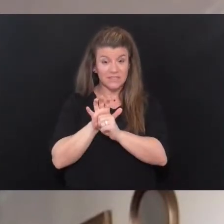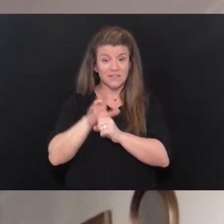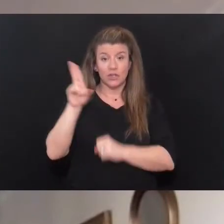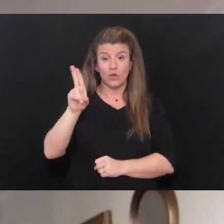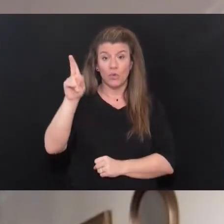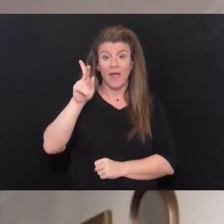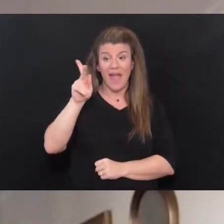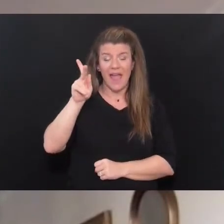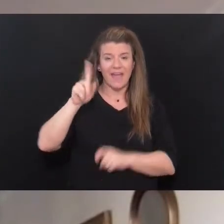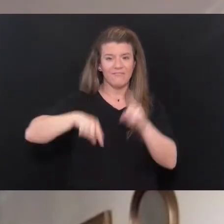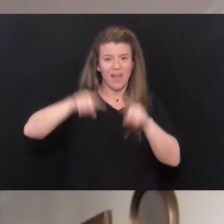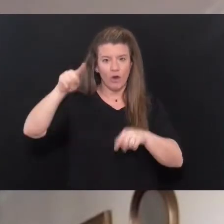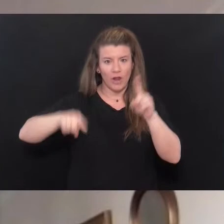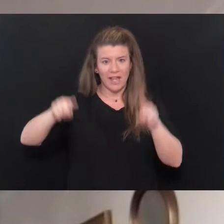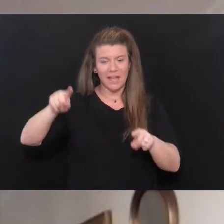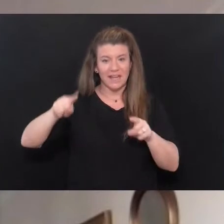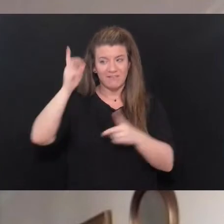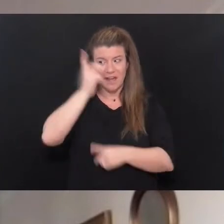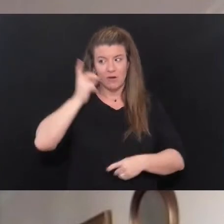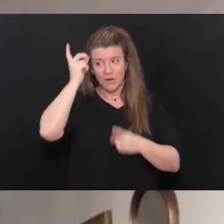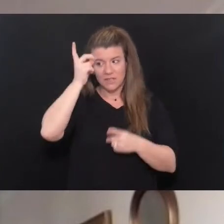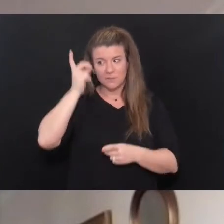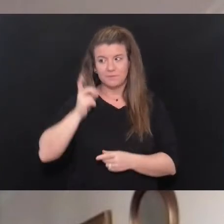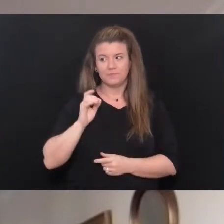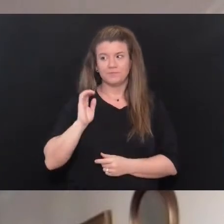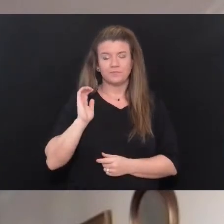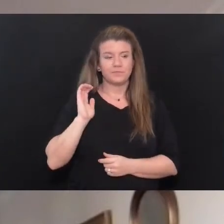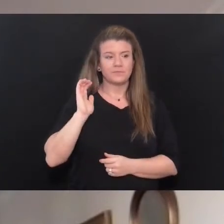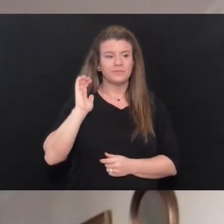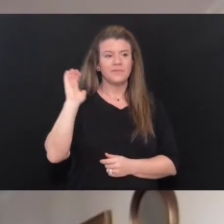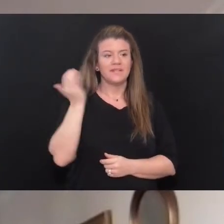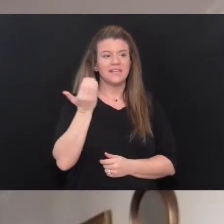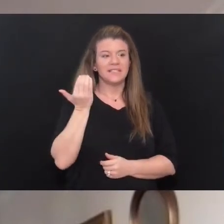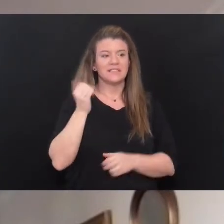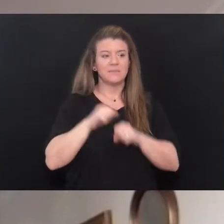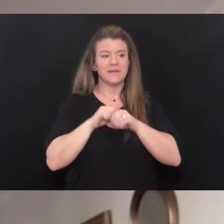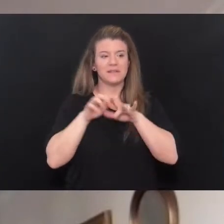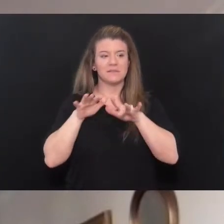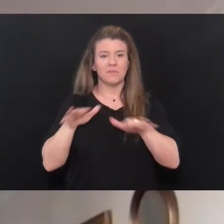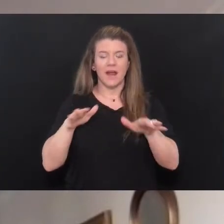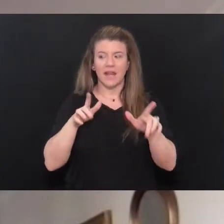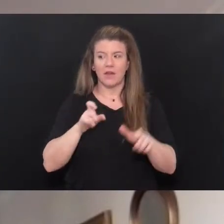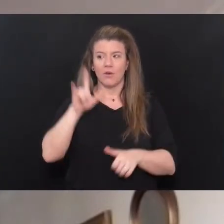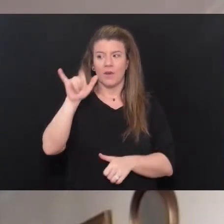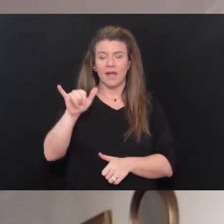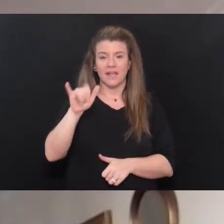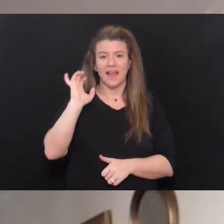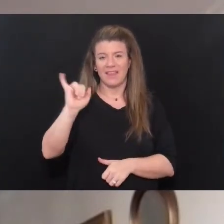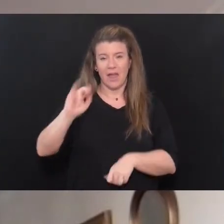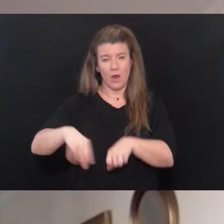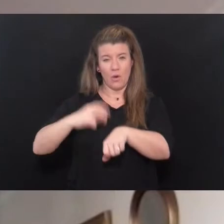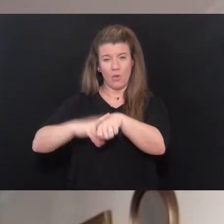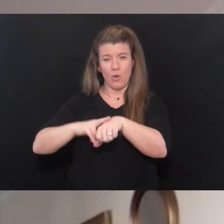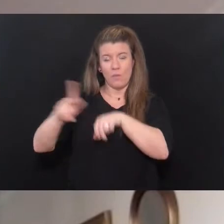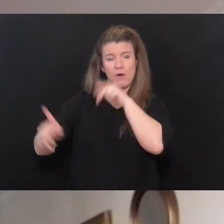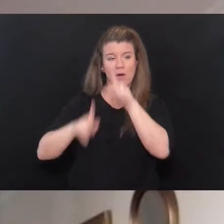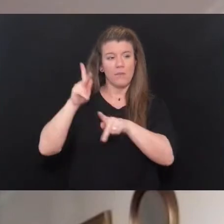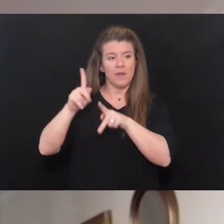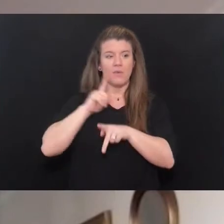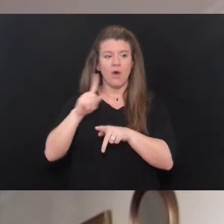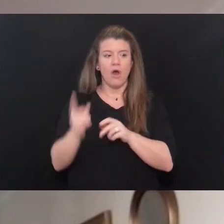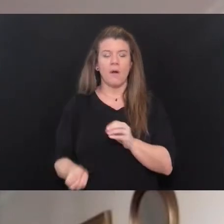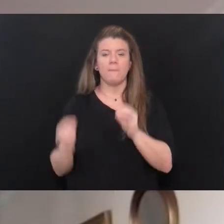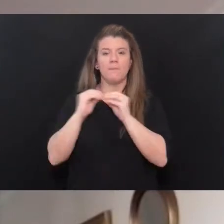variant virus, tends to be spreading very quickly, that younger people are getting more severely